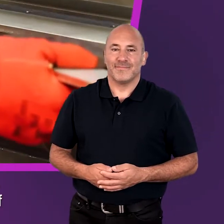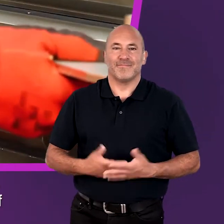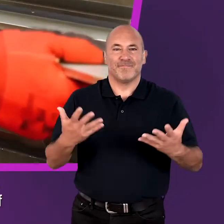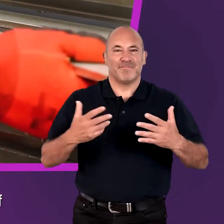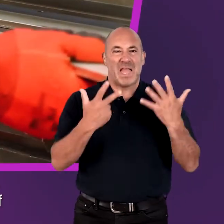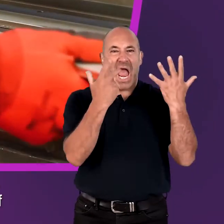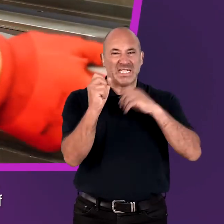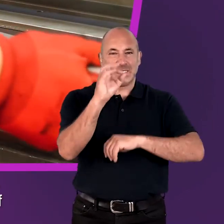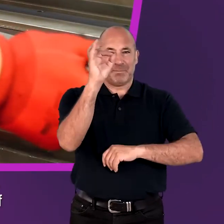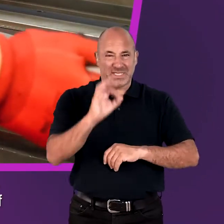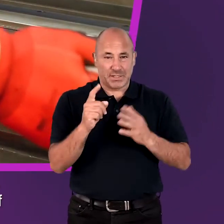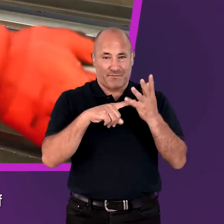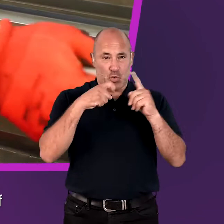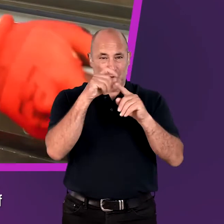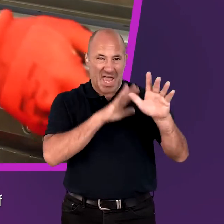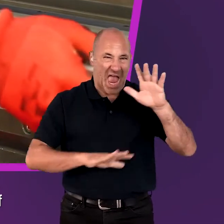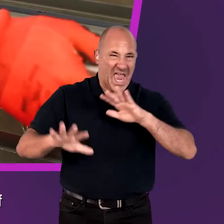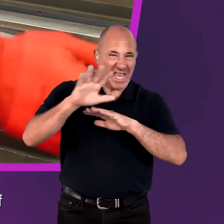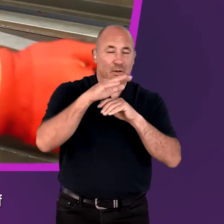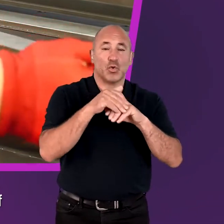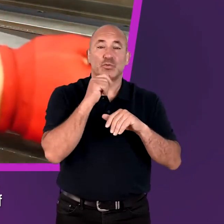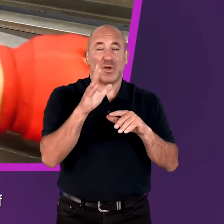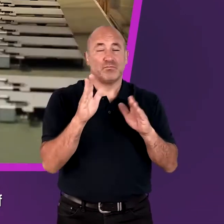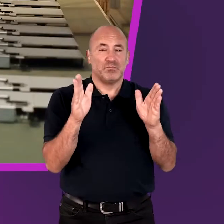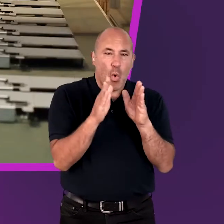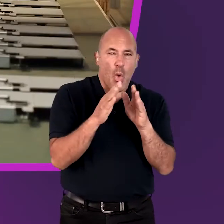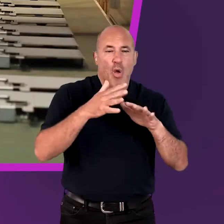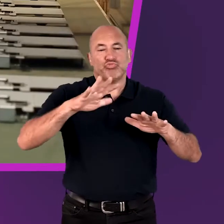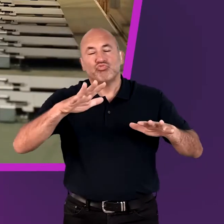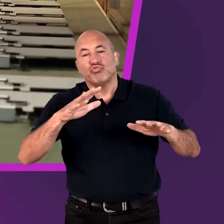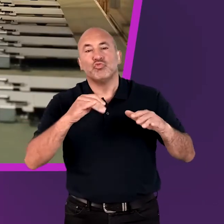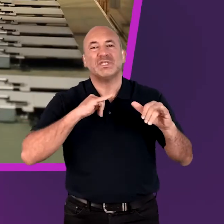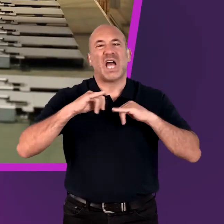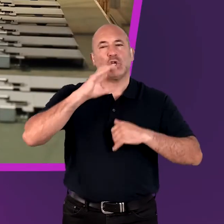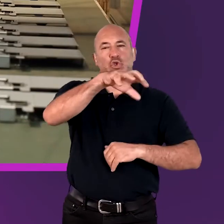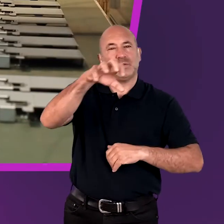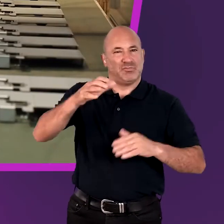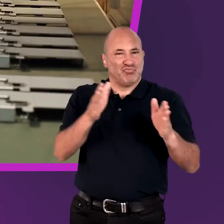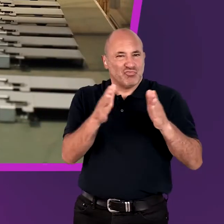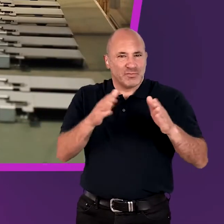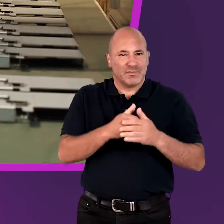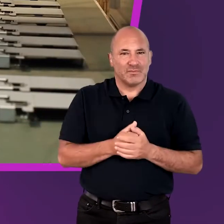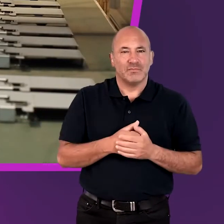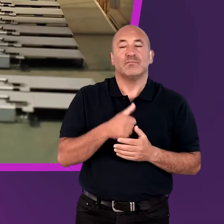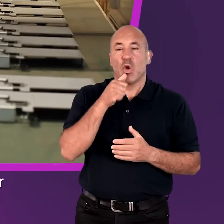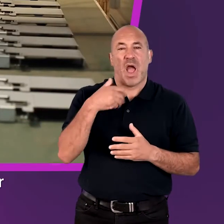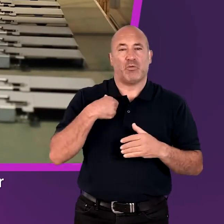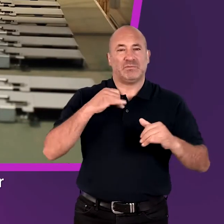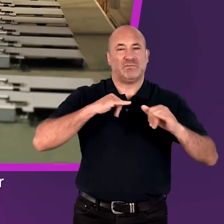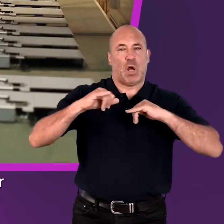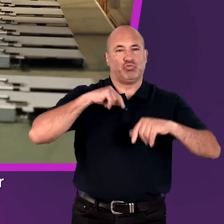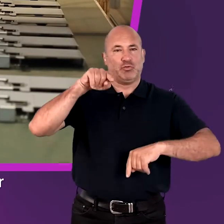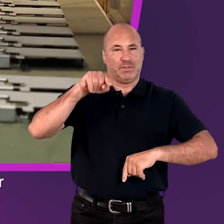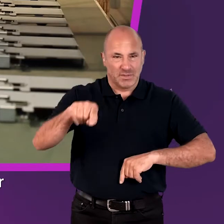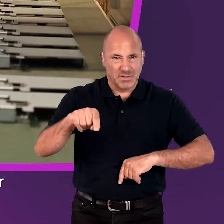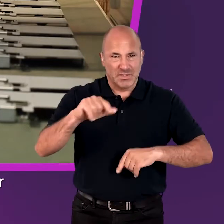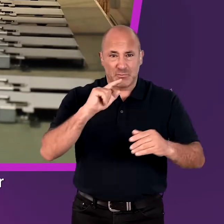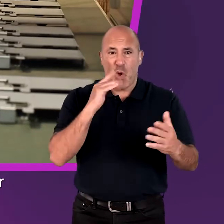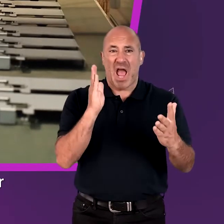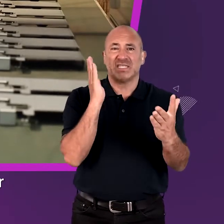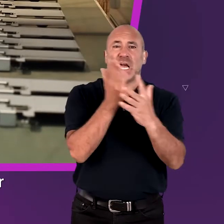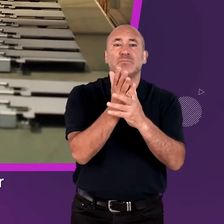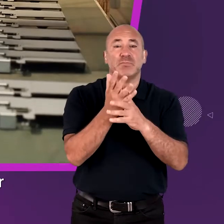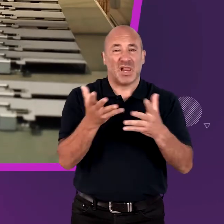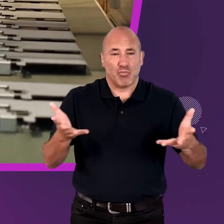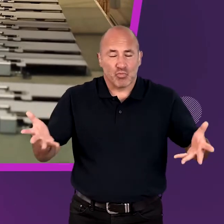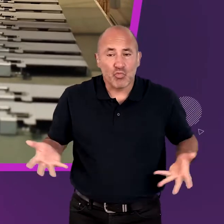We know that 80% of the UK railway network is made up of small to medium-sized stations. We also know that making our stations